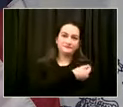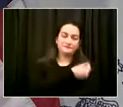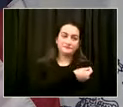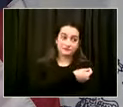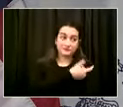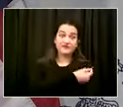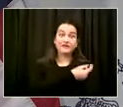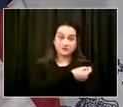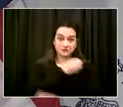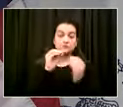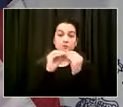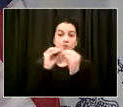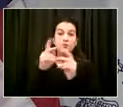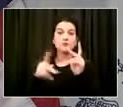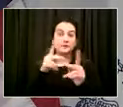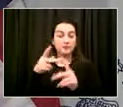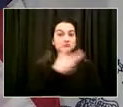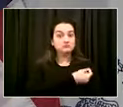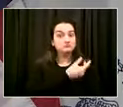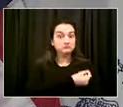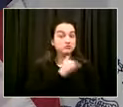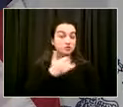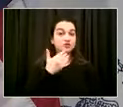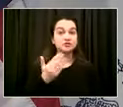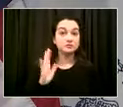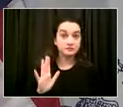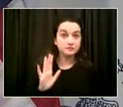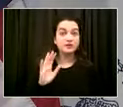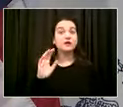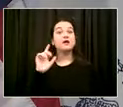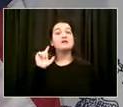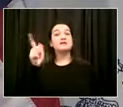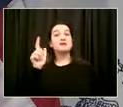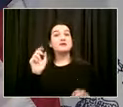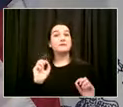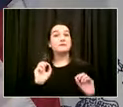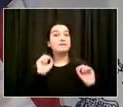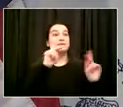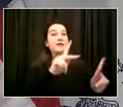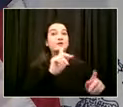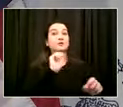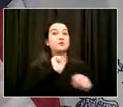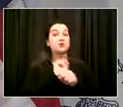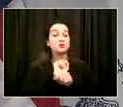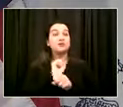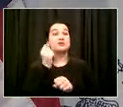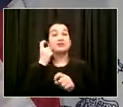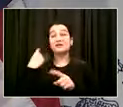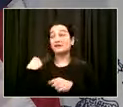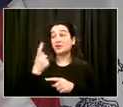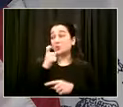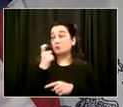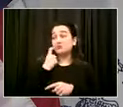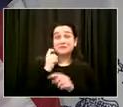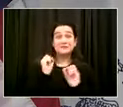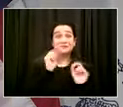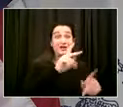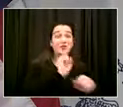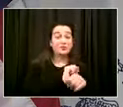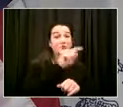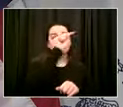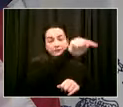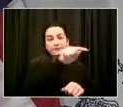making sure all of their employees are protected. You're going to see mask wearing, of course, double masks now, as we've been talking about.